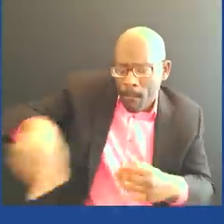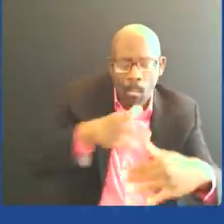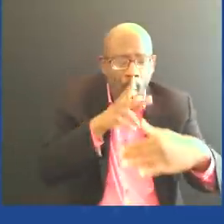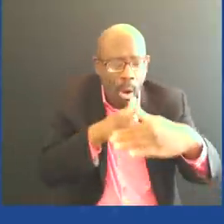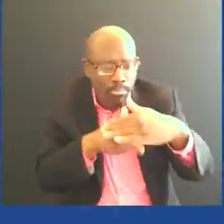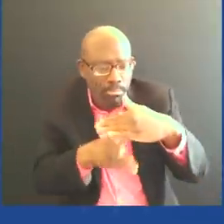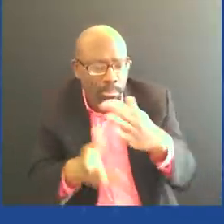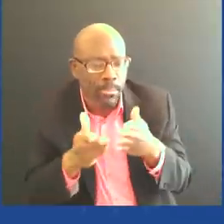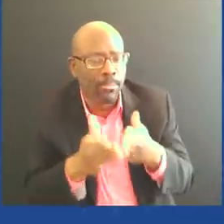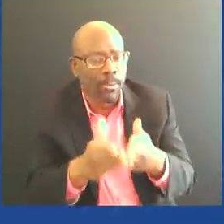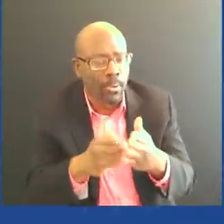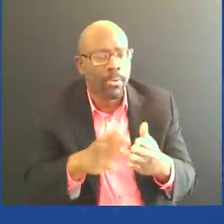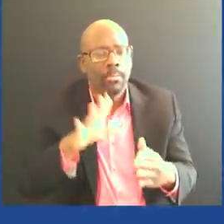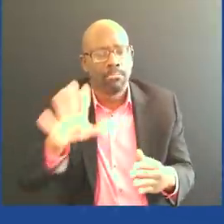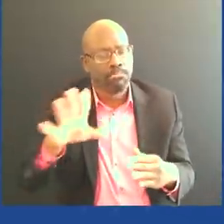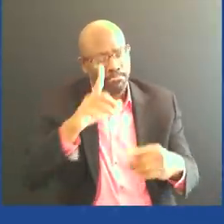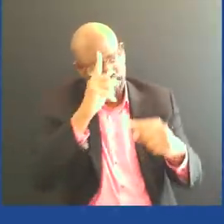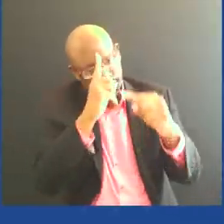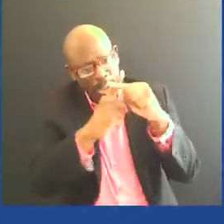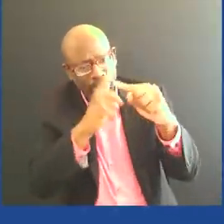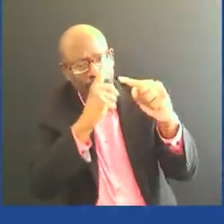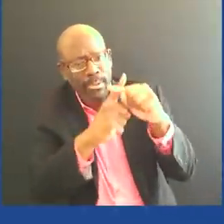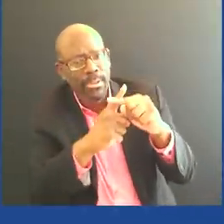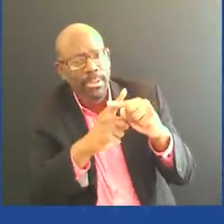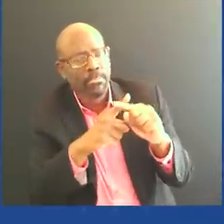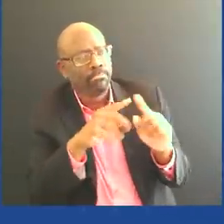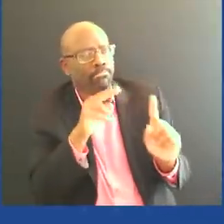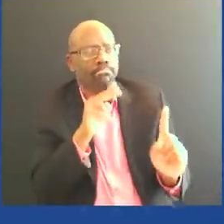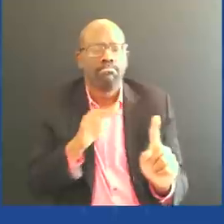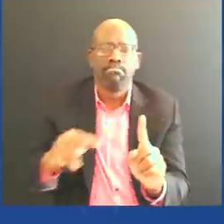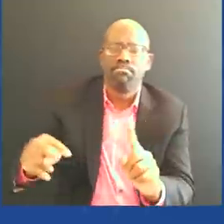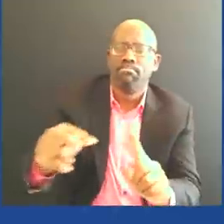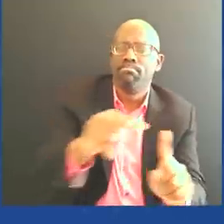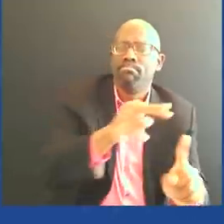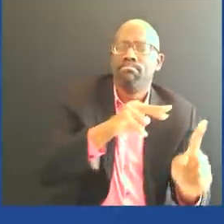outlook and a vigorous work ethic.